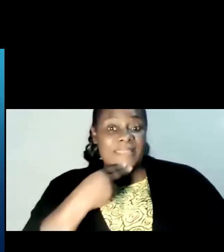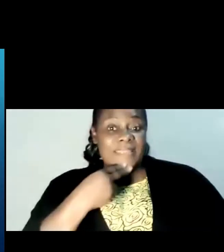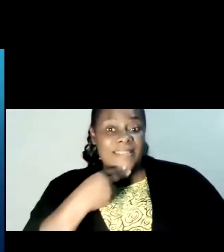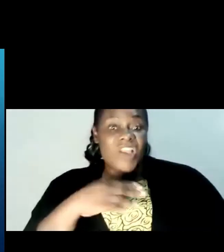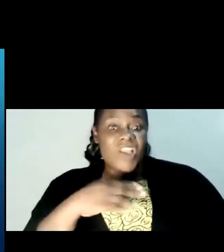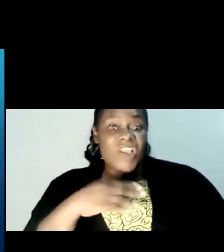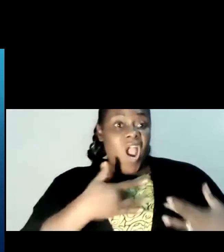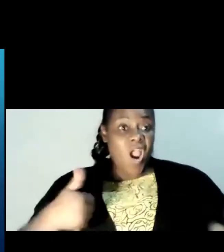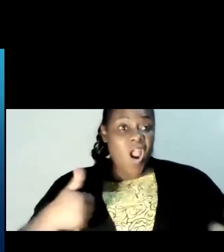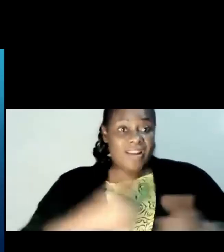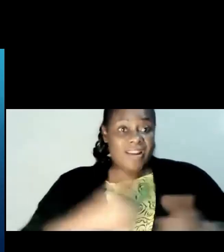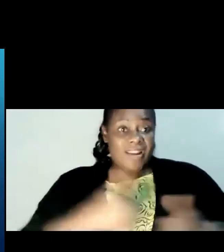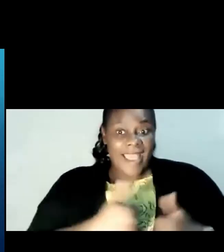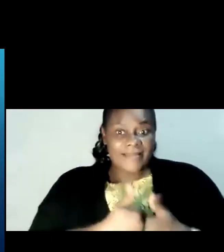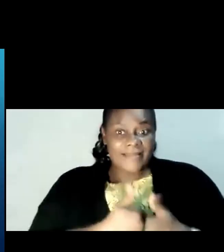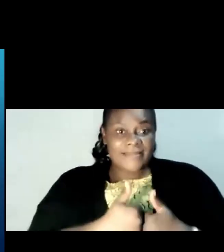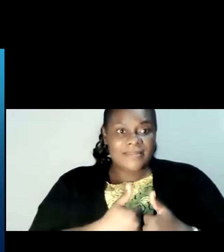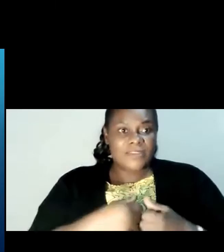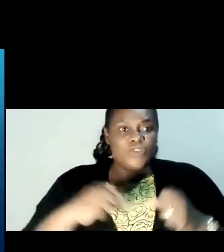cancer.